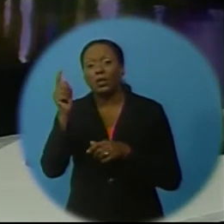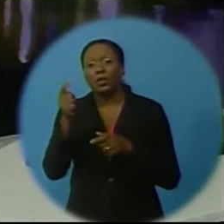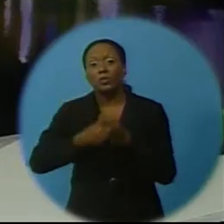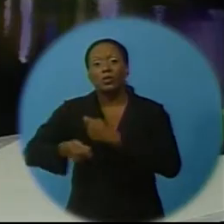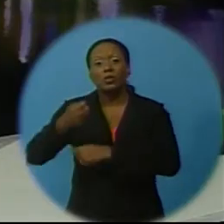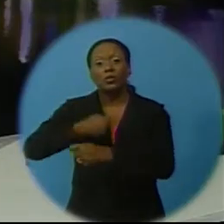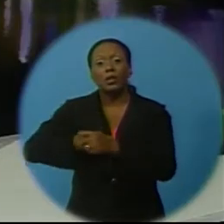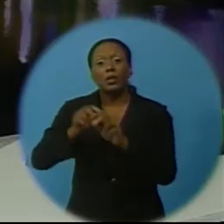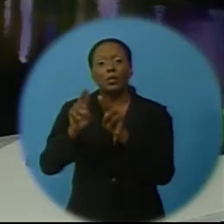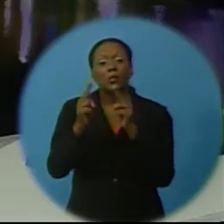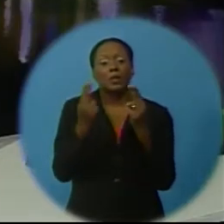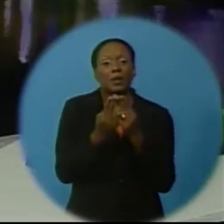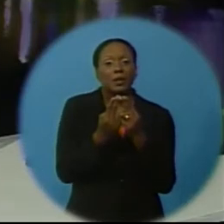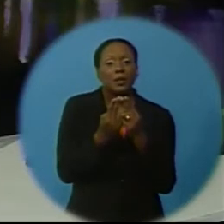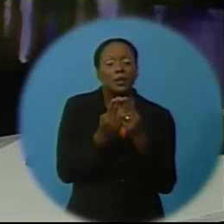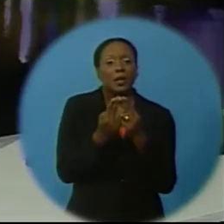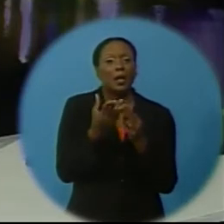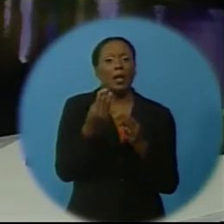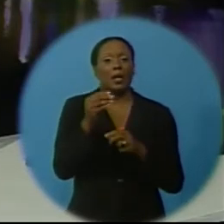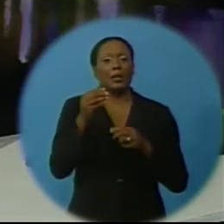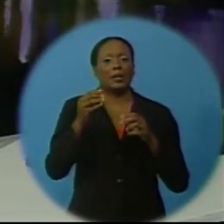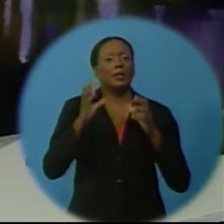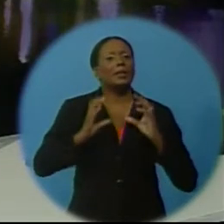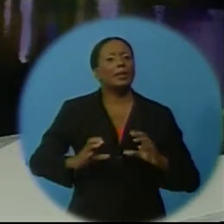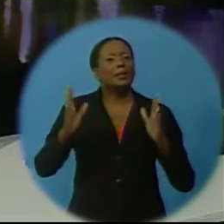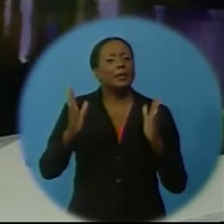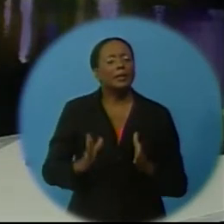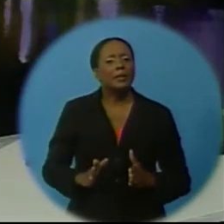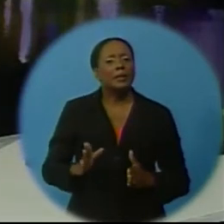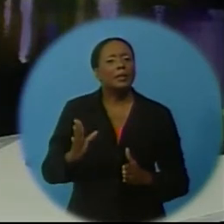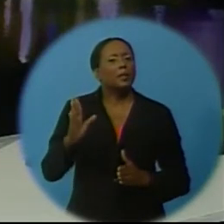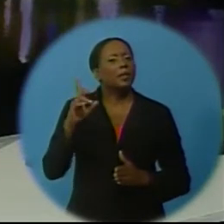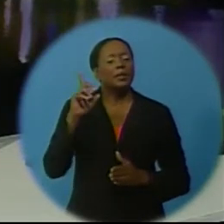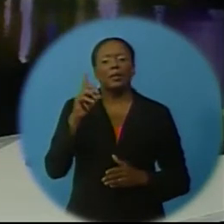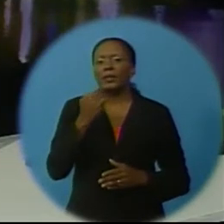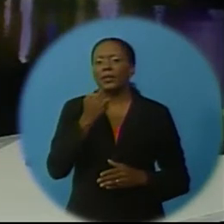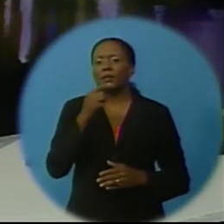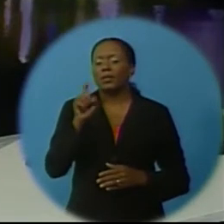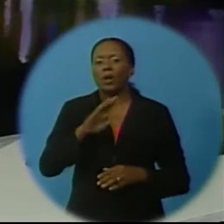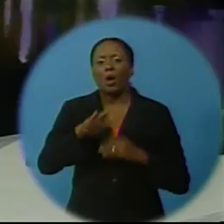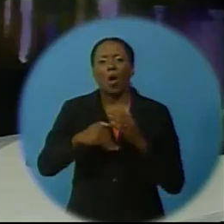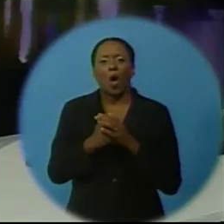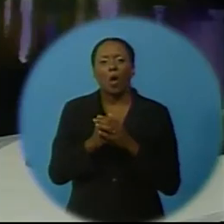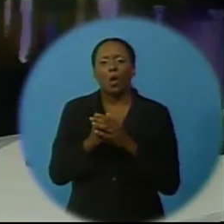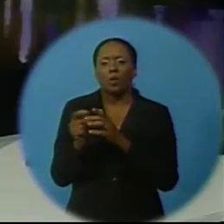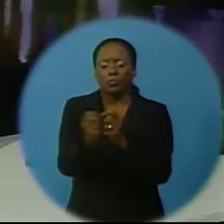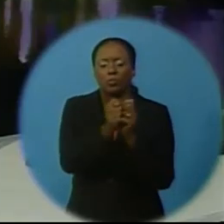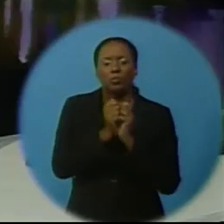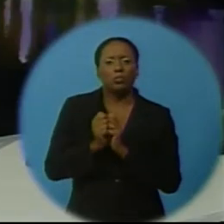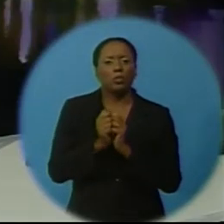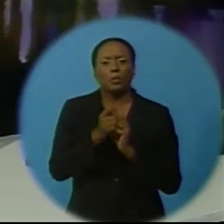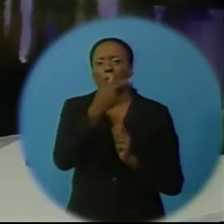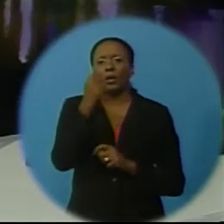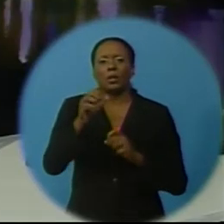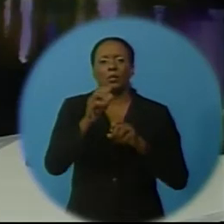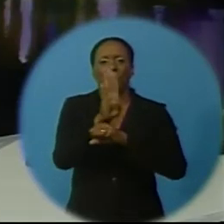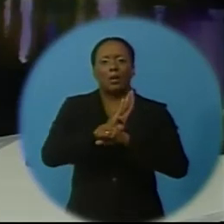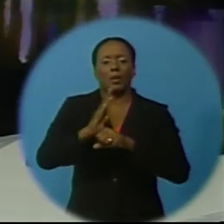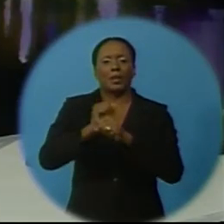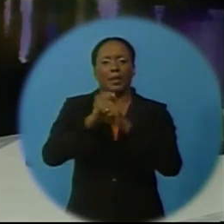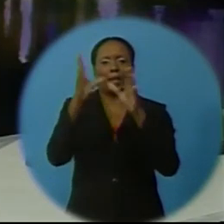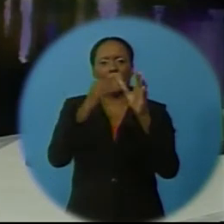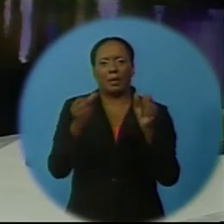and citizens should be concerned by the disrespect shown by the Barbados Light and Power Company Limited. This follows the severing of 19